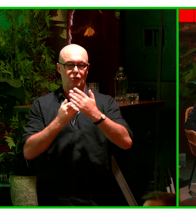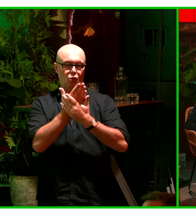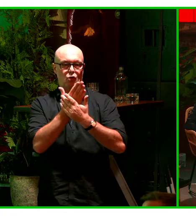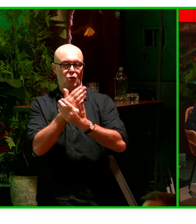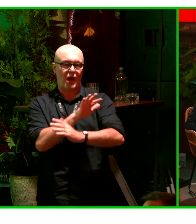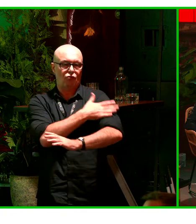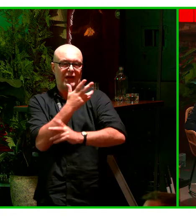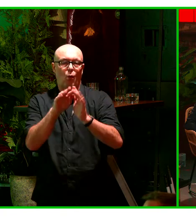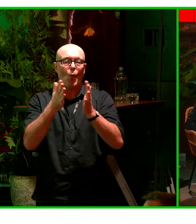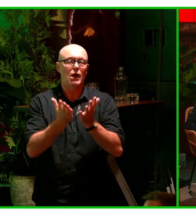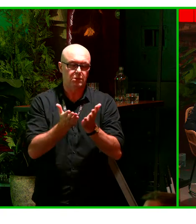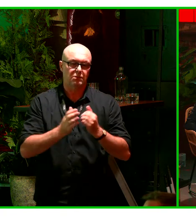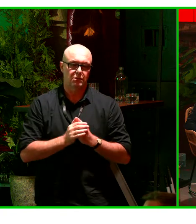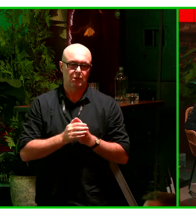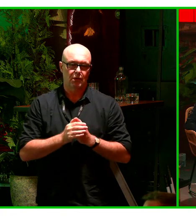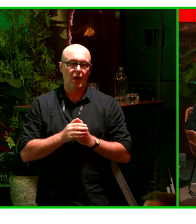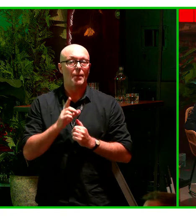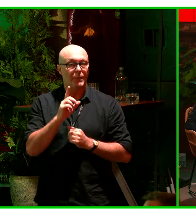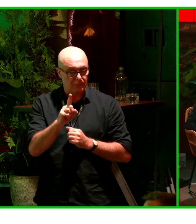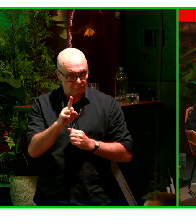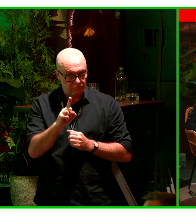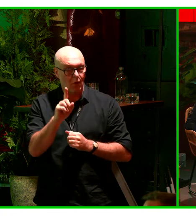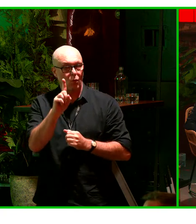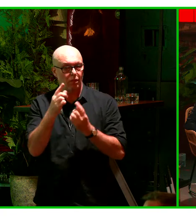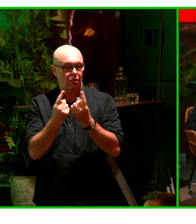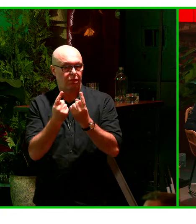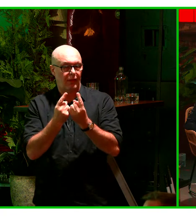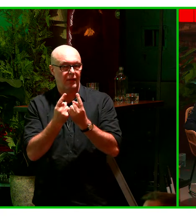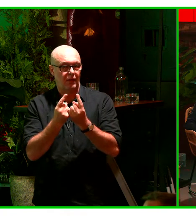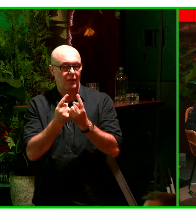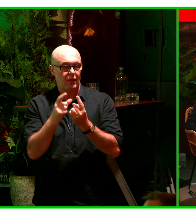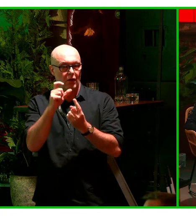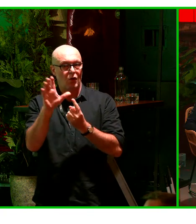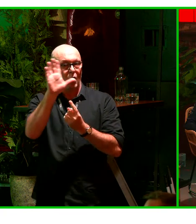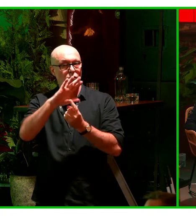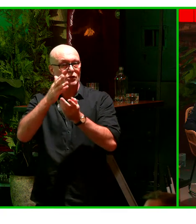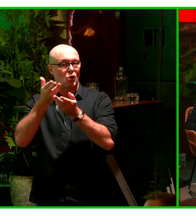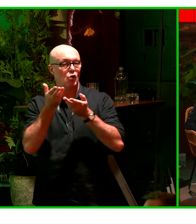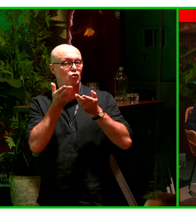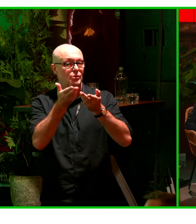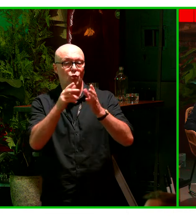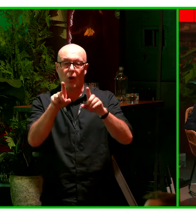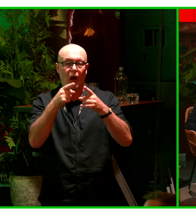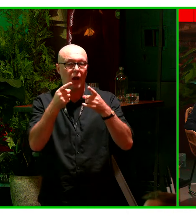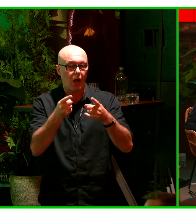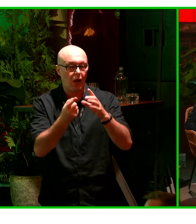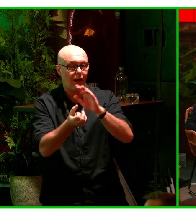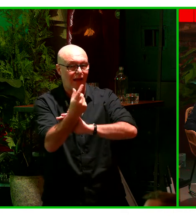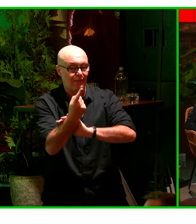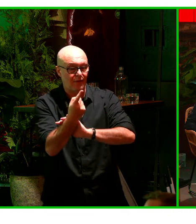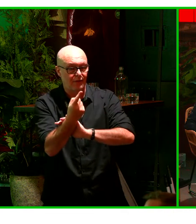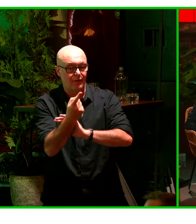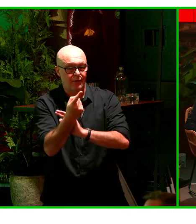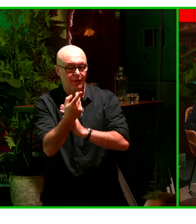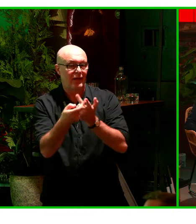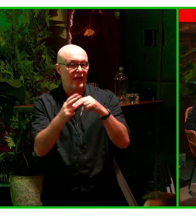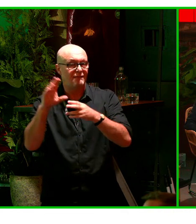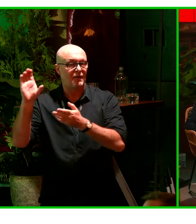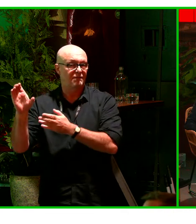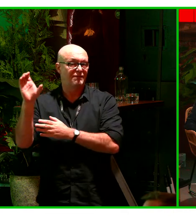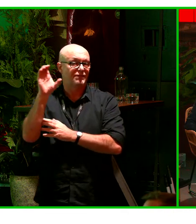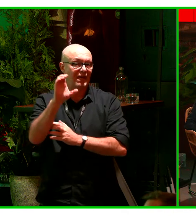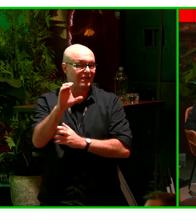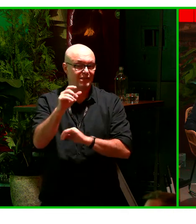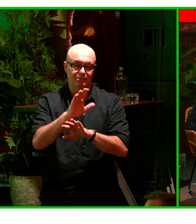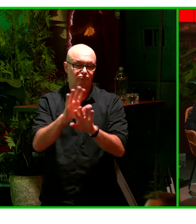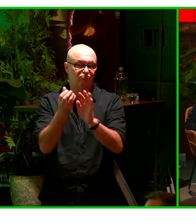into. But I would just add a rider that its contribution cannot be achieved unless proper financial recognition is